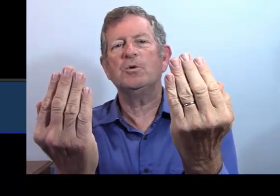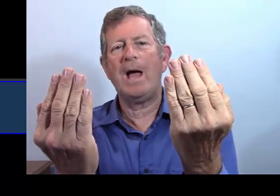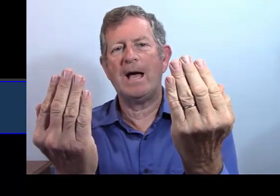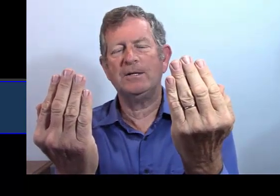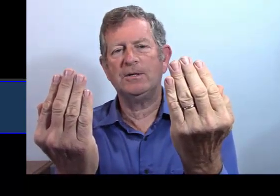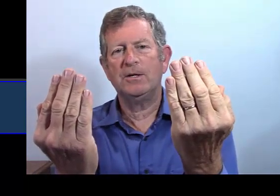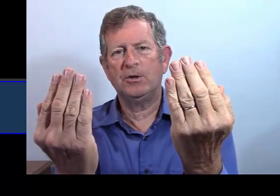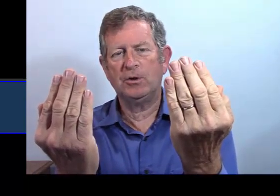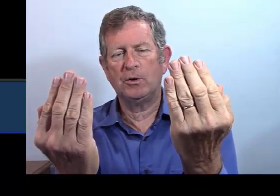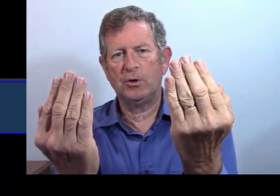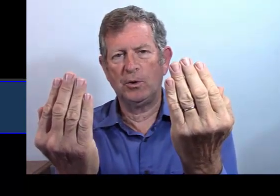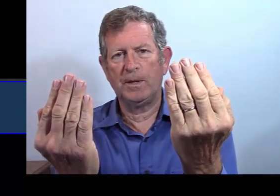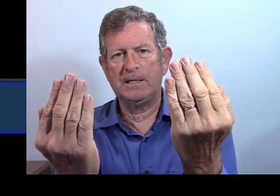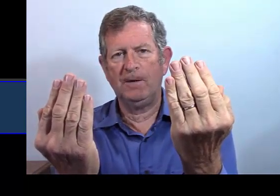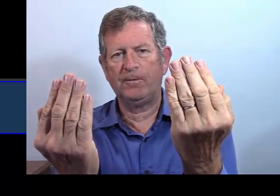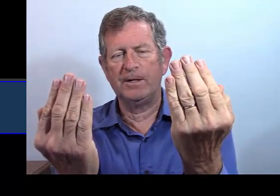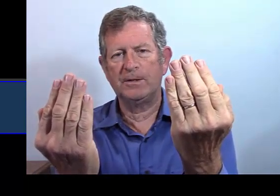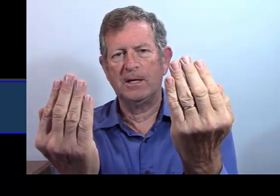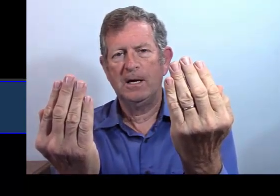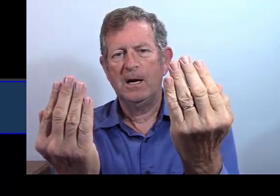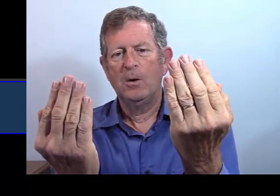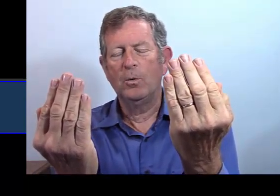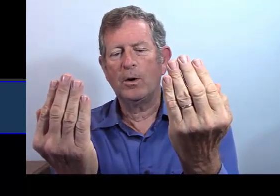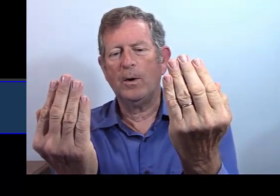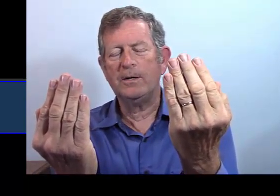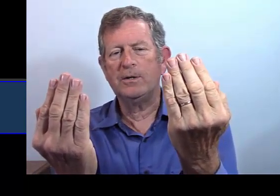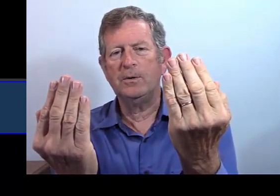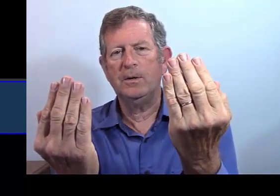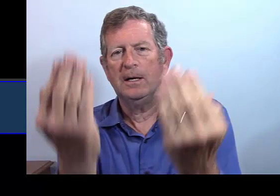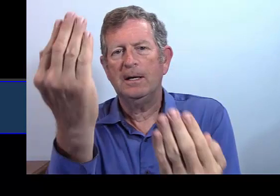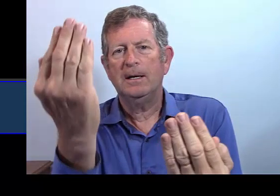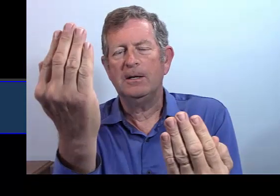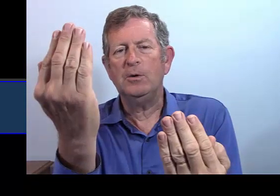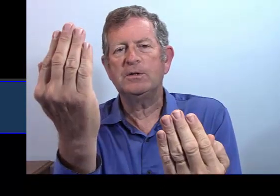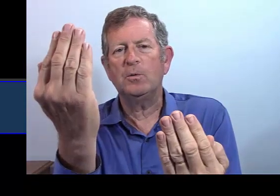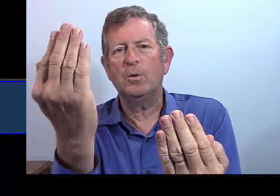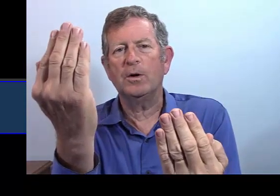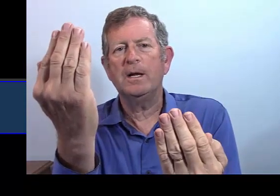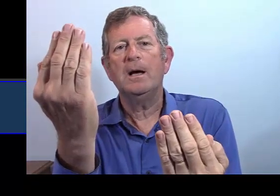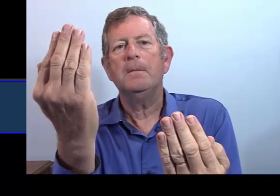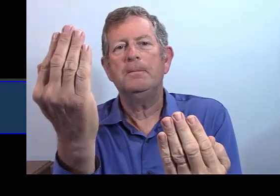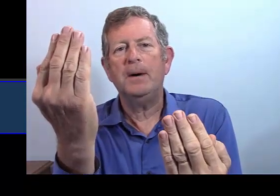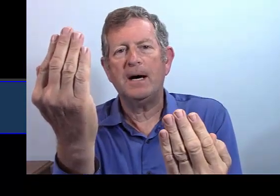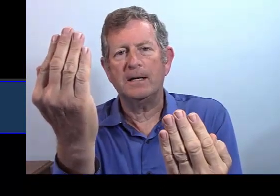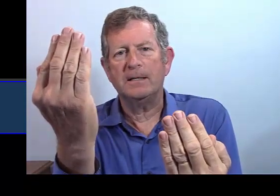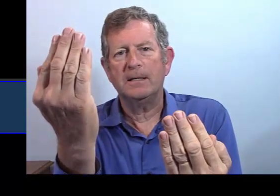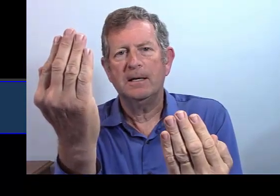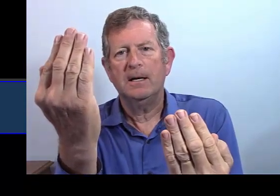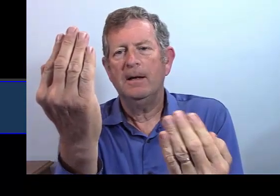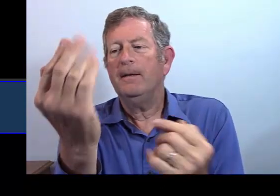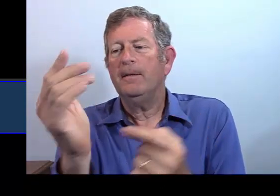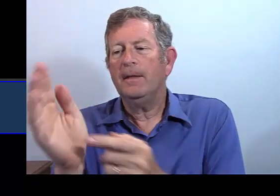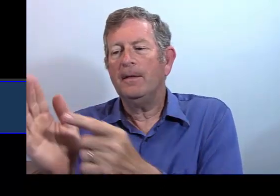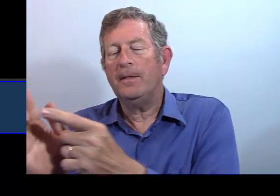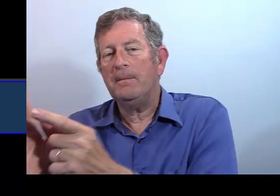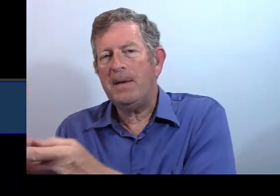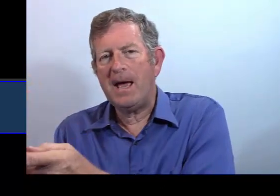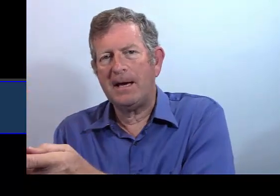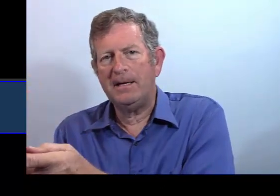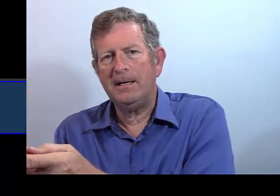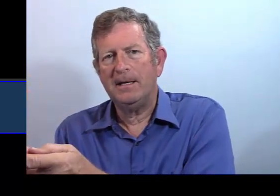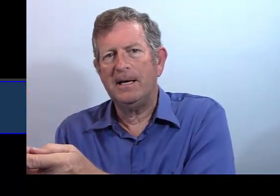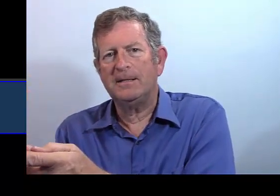we contrast to show the difference, we're going to use the word but.